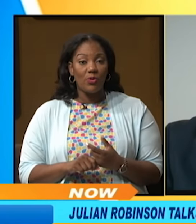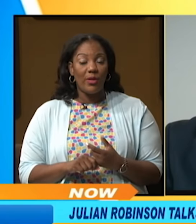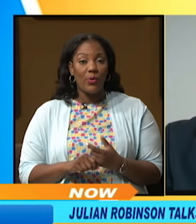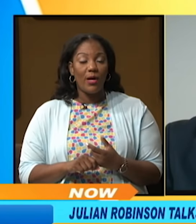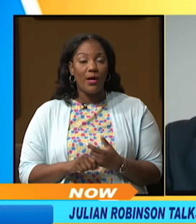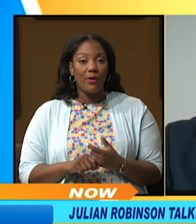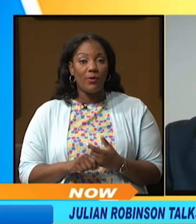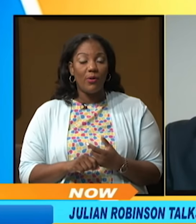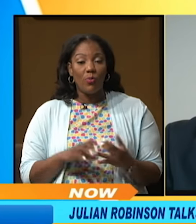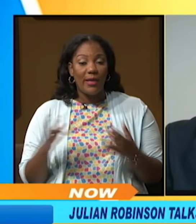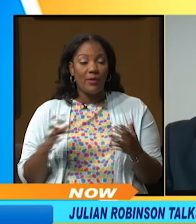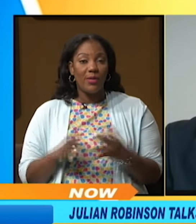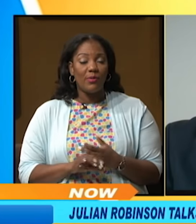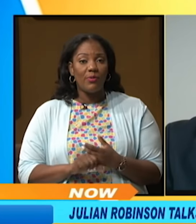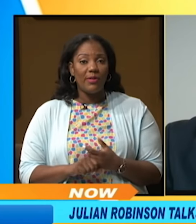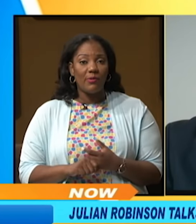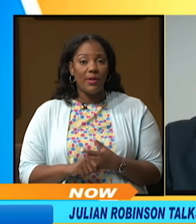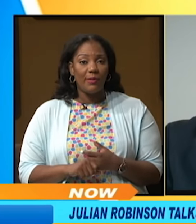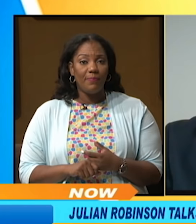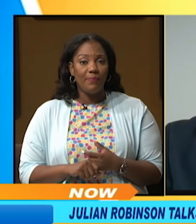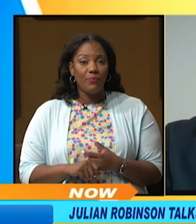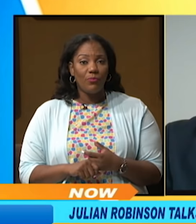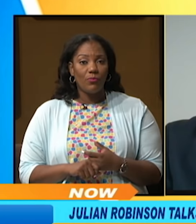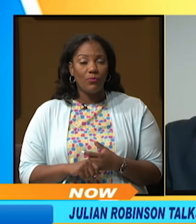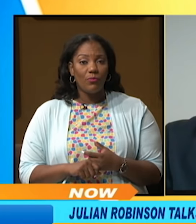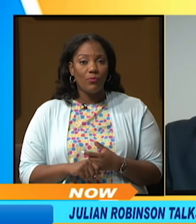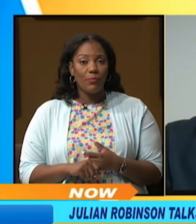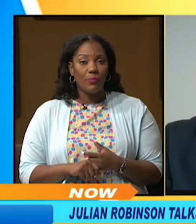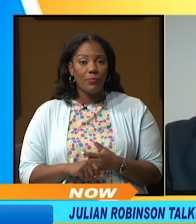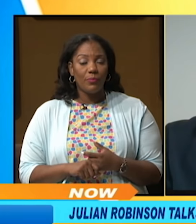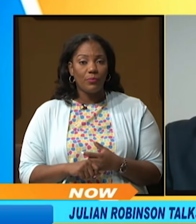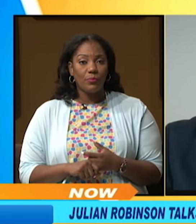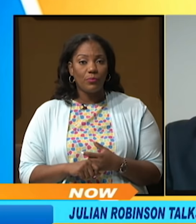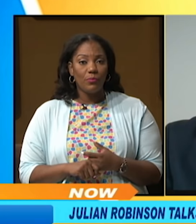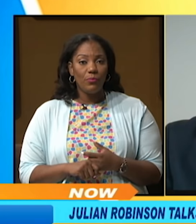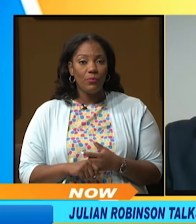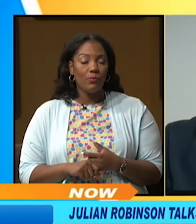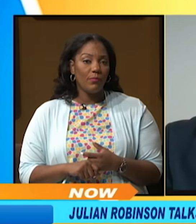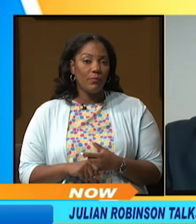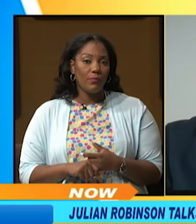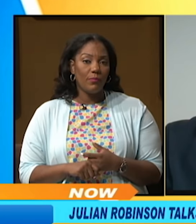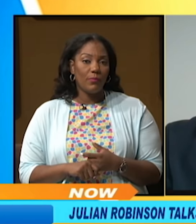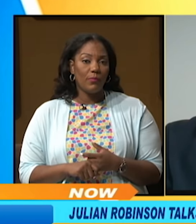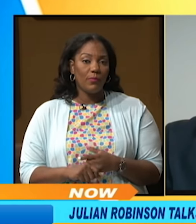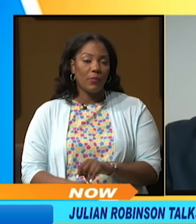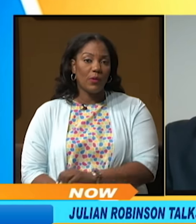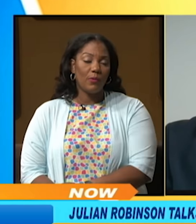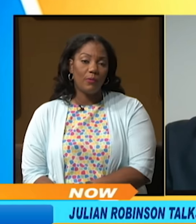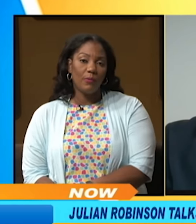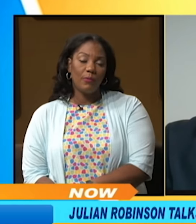will also help to deal with the digital divide the country is facing. One of the areas that we projected